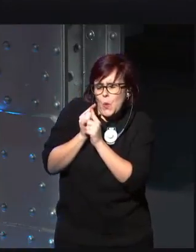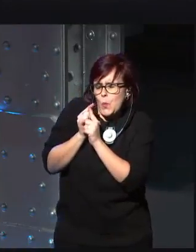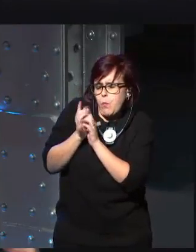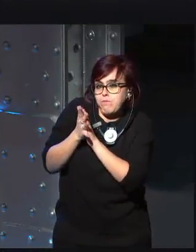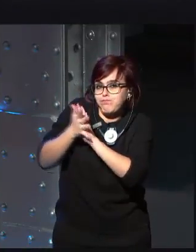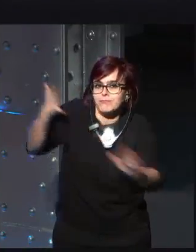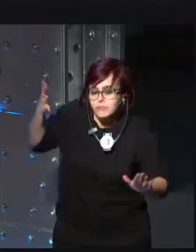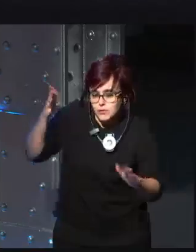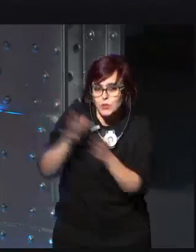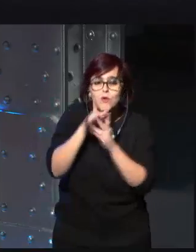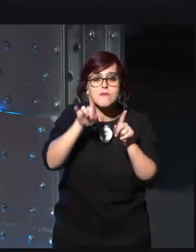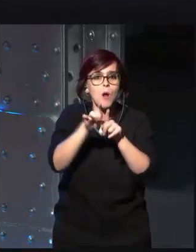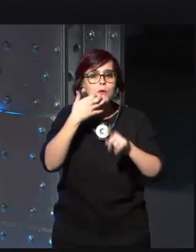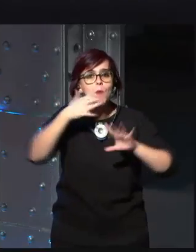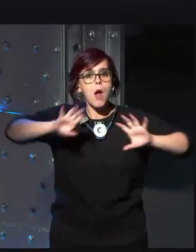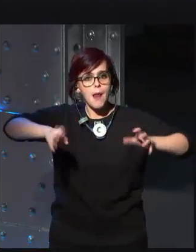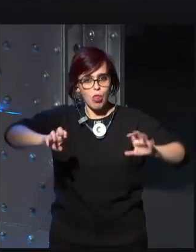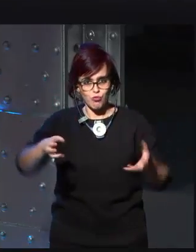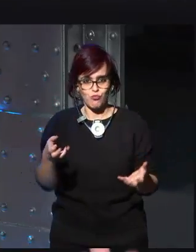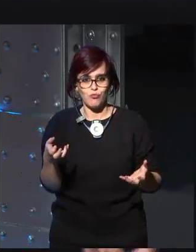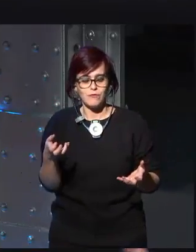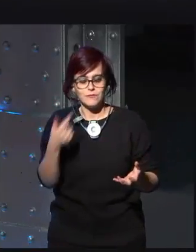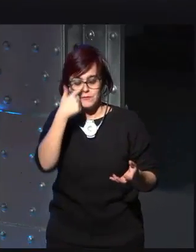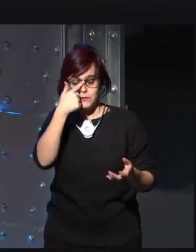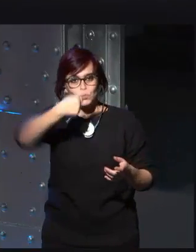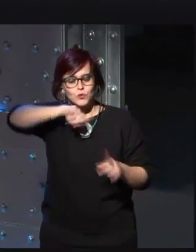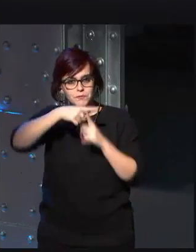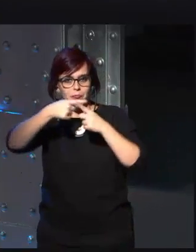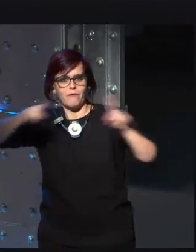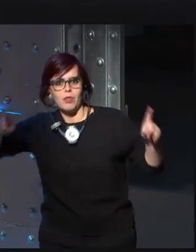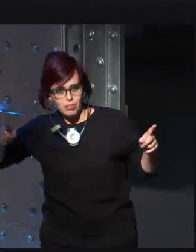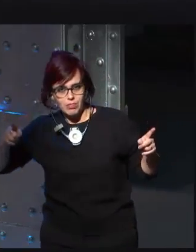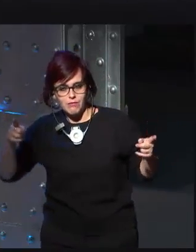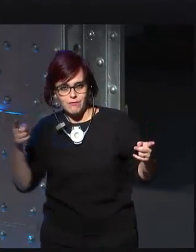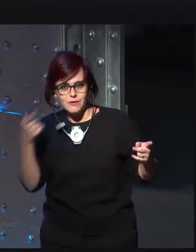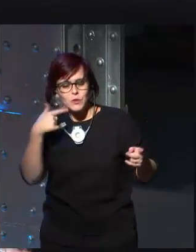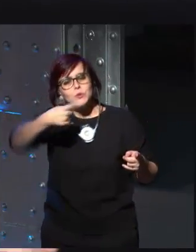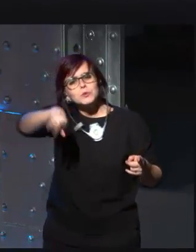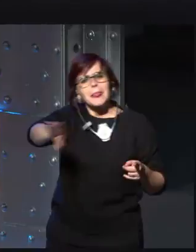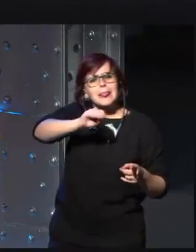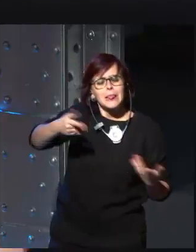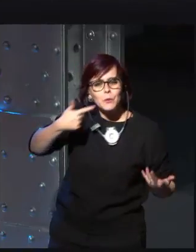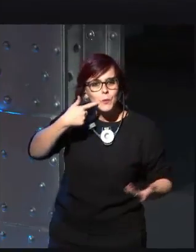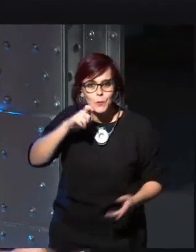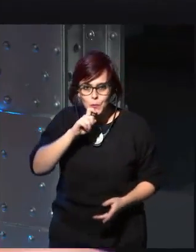years. The way we do our programs on the radio, for instance. Are we able to understand it?